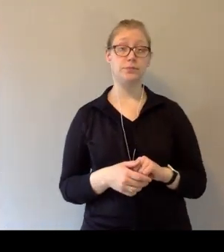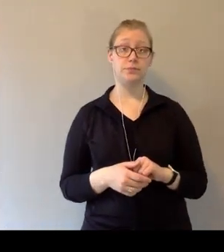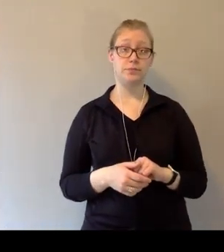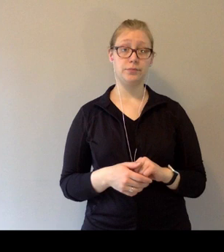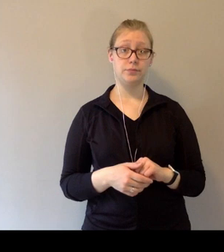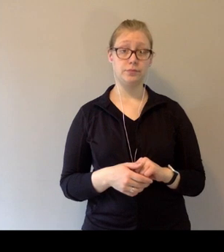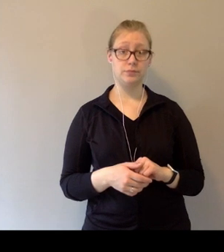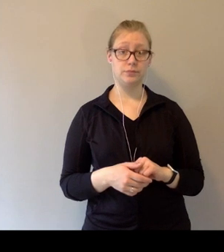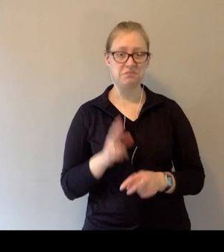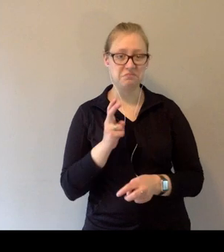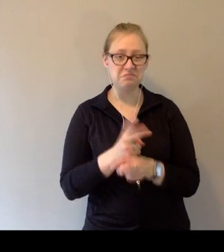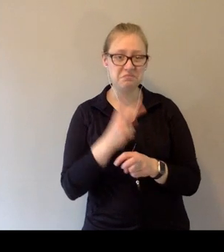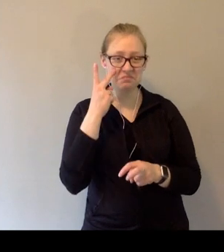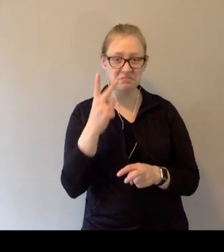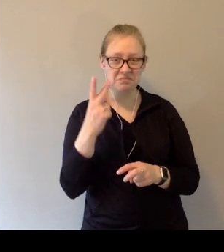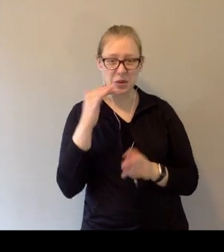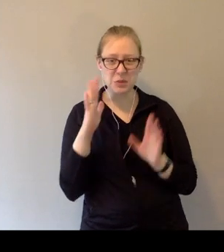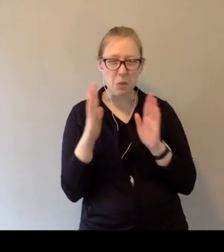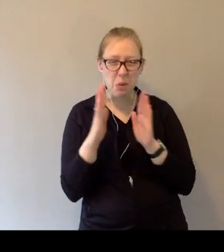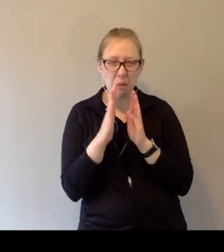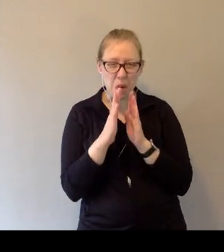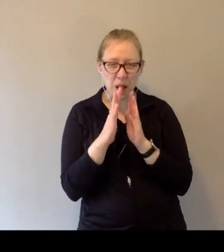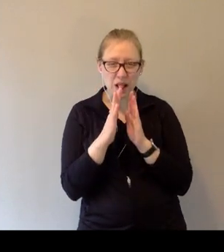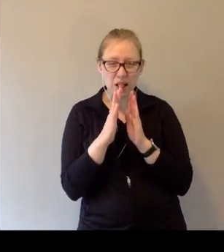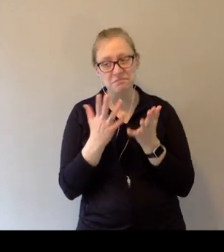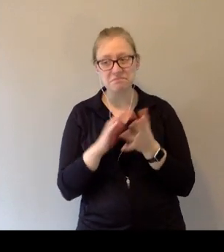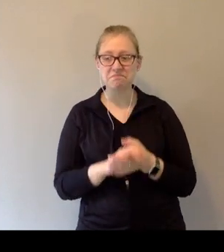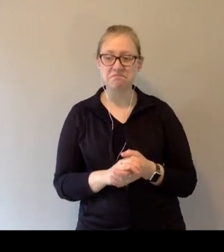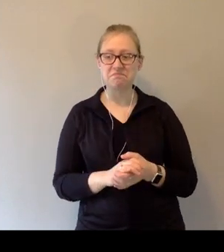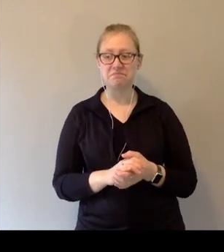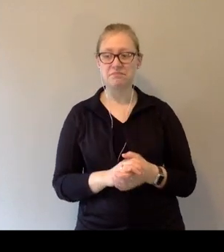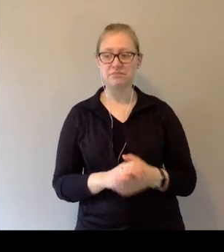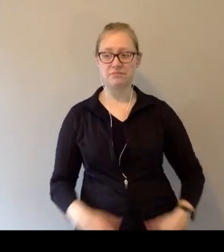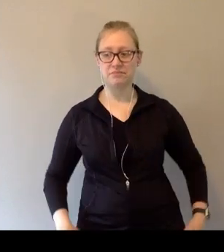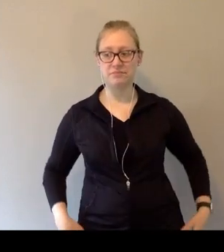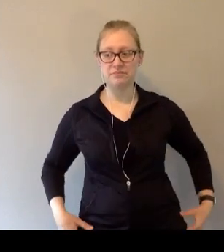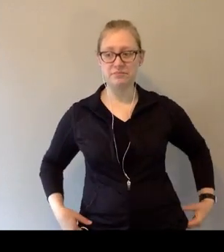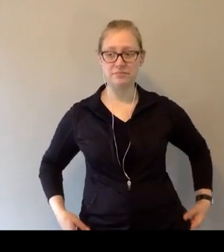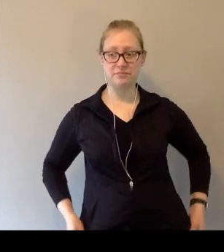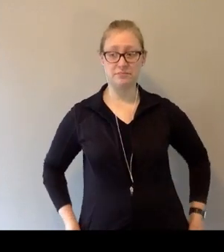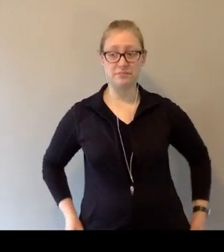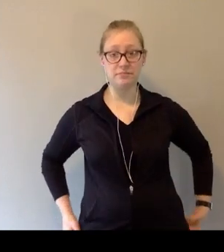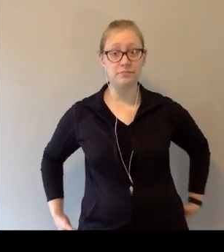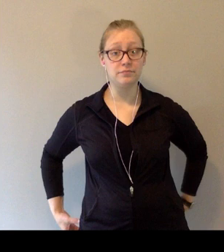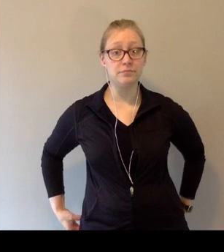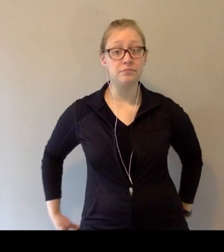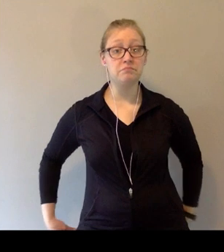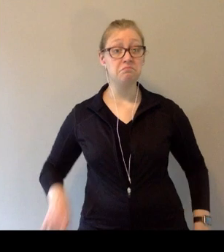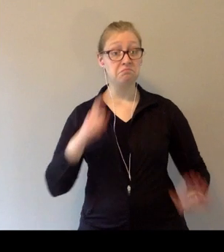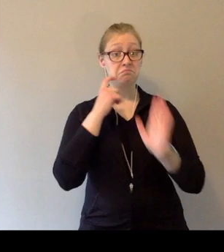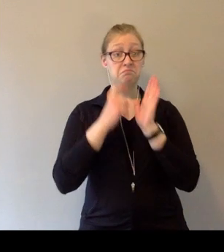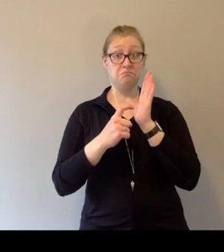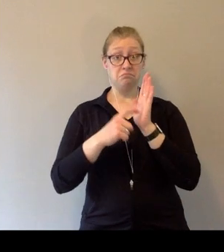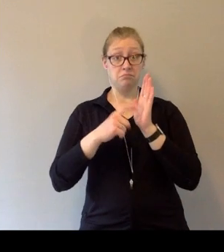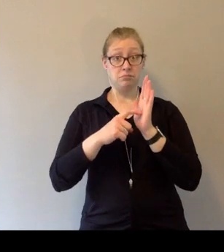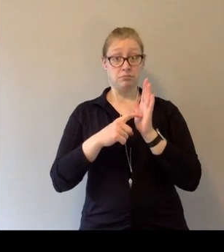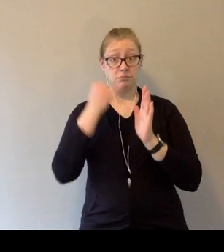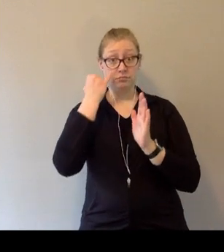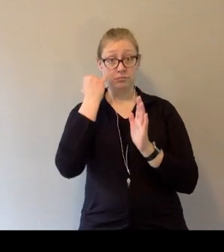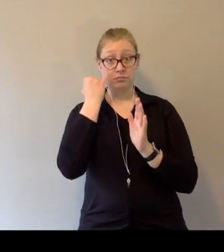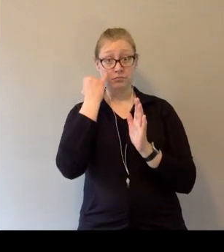So it's kind of hard to see because of how small the number is inside there. So notice that if I add 26.6